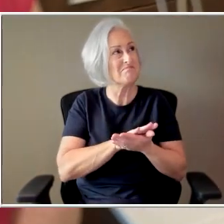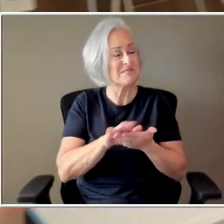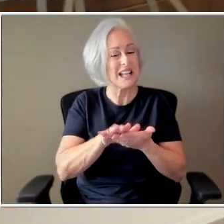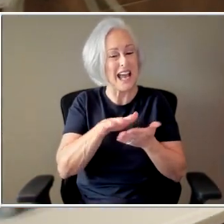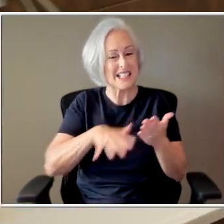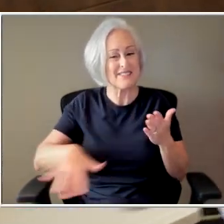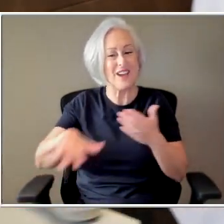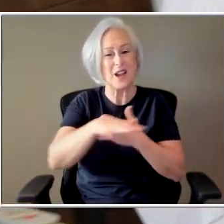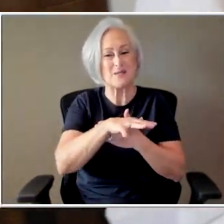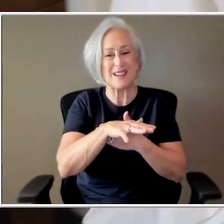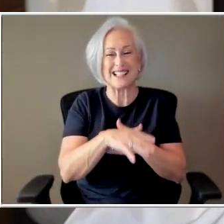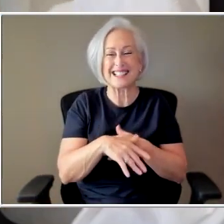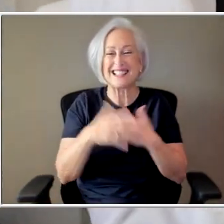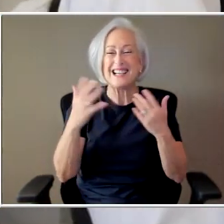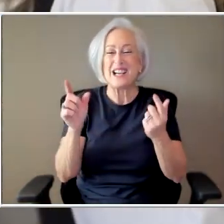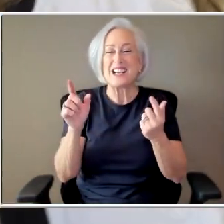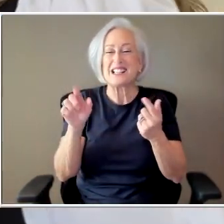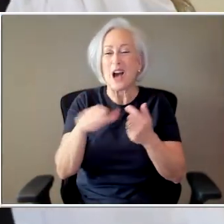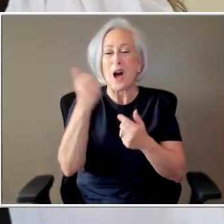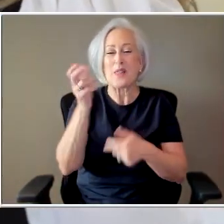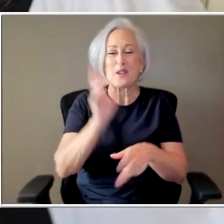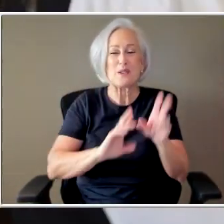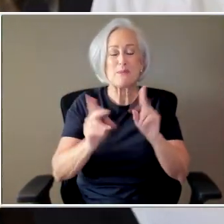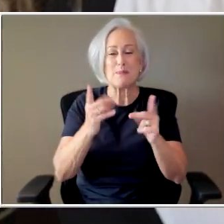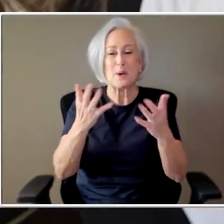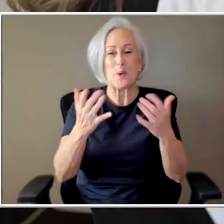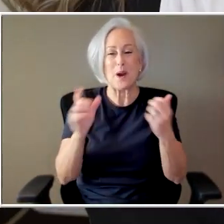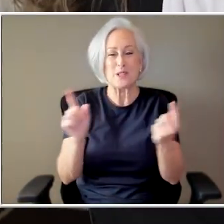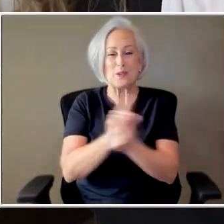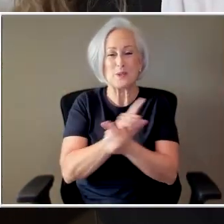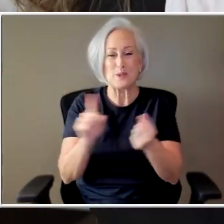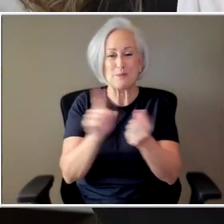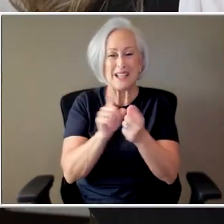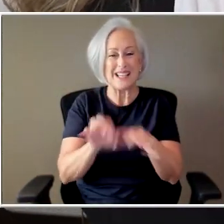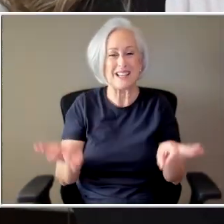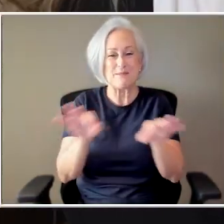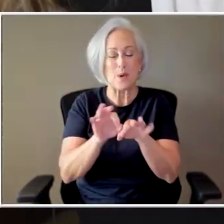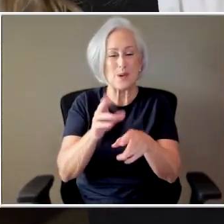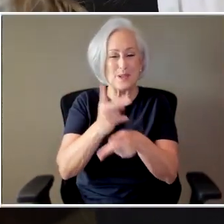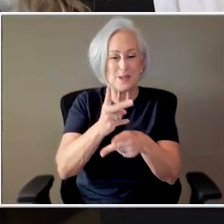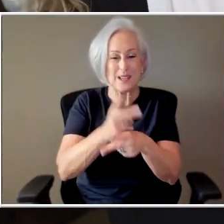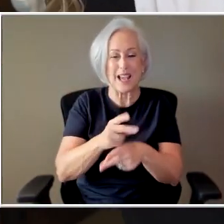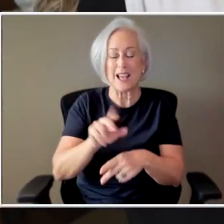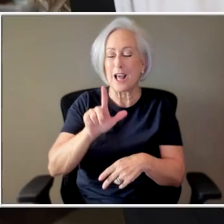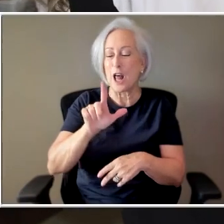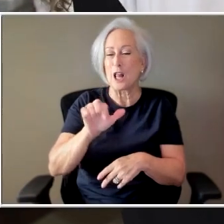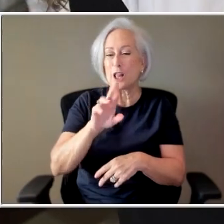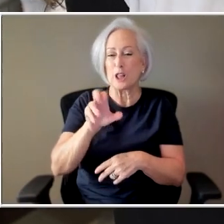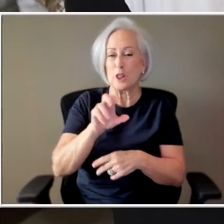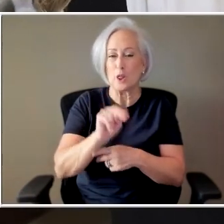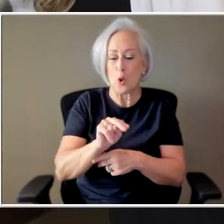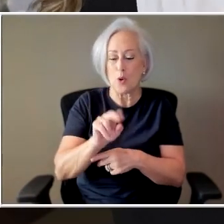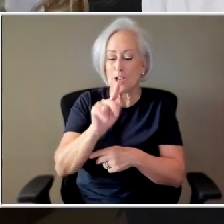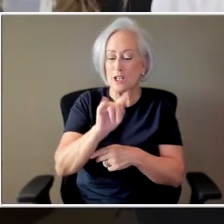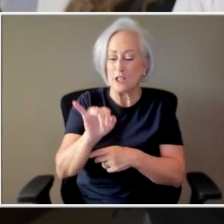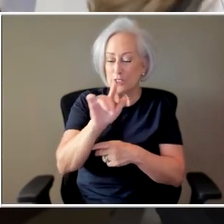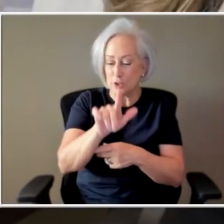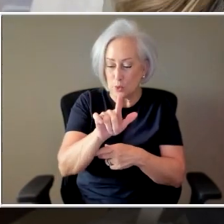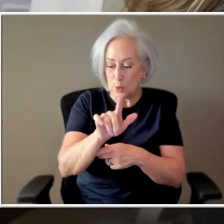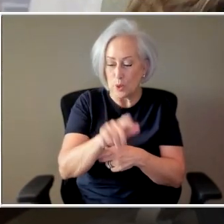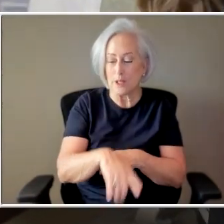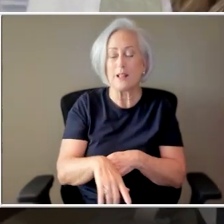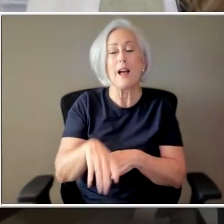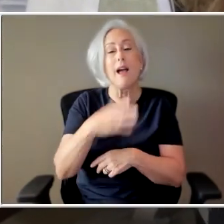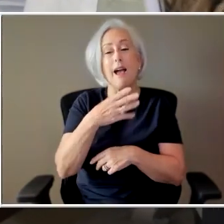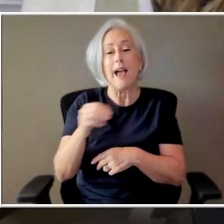people we want you to meet who were very key in helping this wedding take place. We have Lauren Toole, she is a nurse, and David Armstrong, who's a chaplain. Good morning to